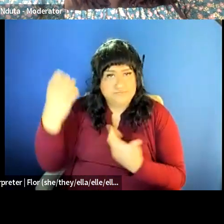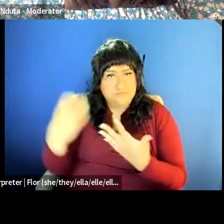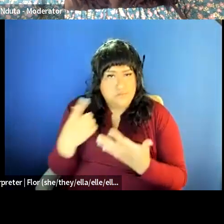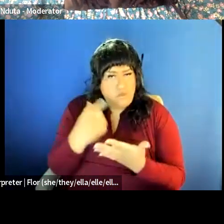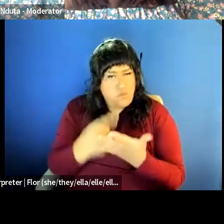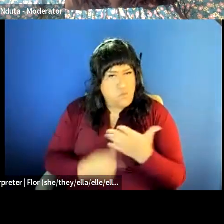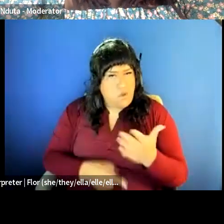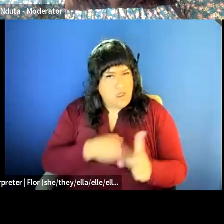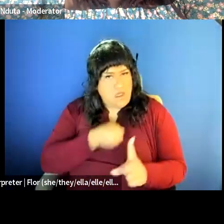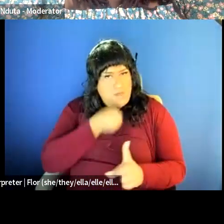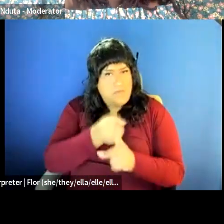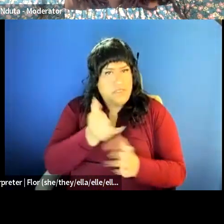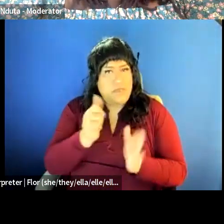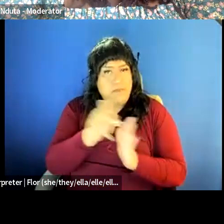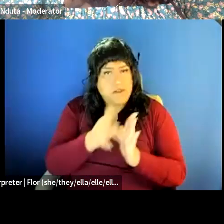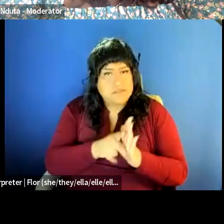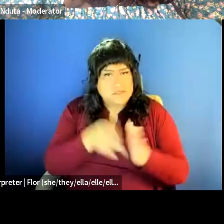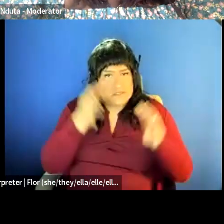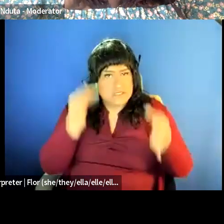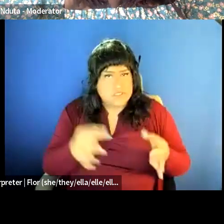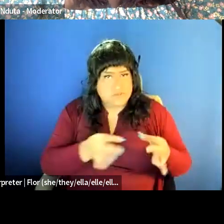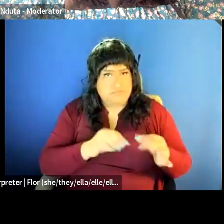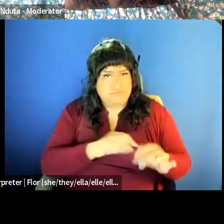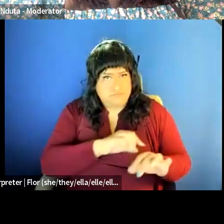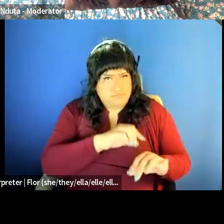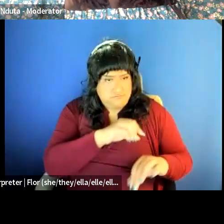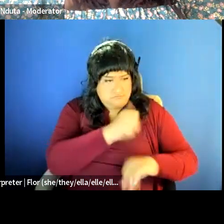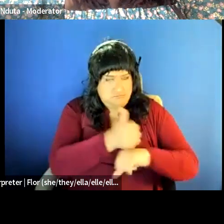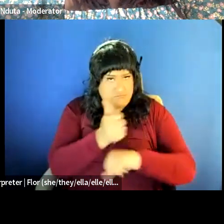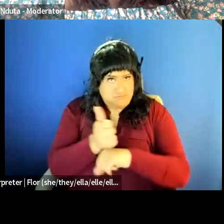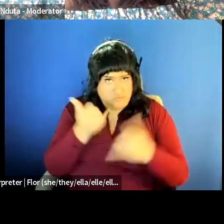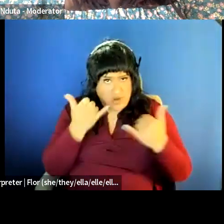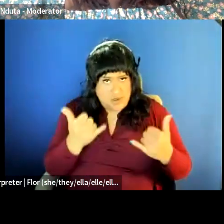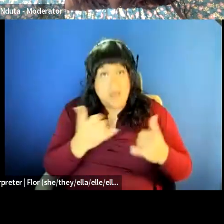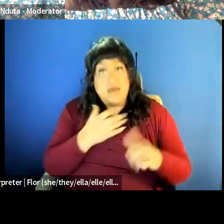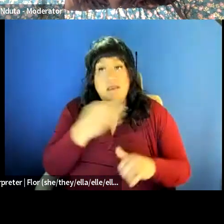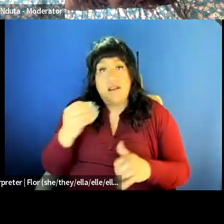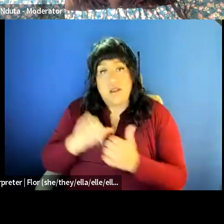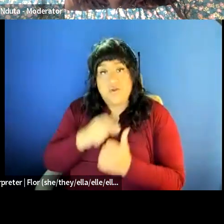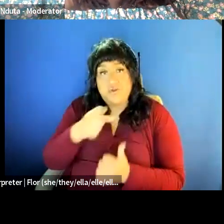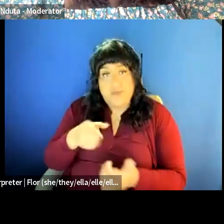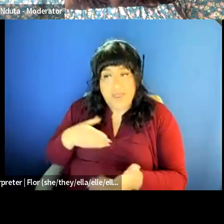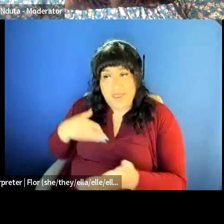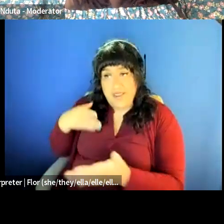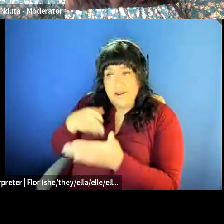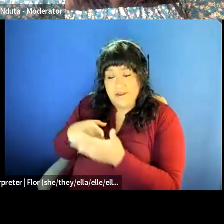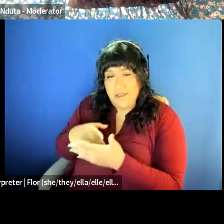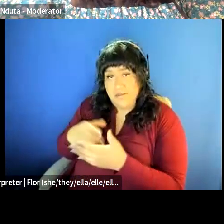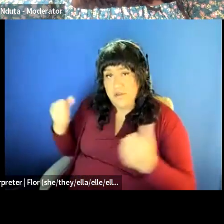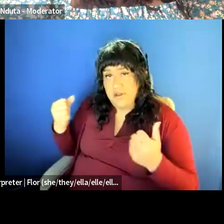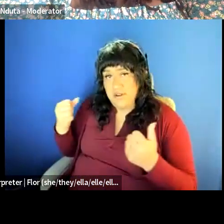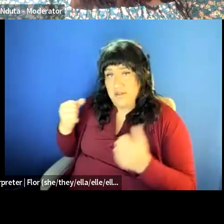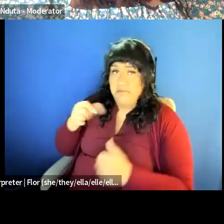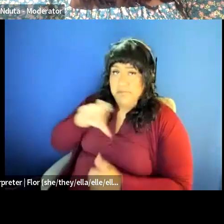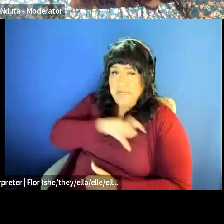of these policy decisions on the ground, and how are you and the Anti-Police Terror Project responding, and how can